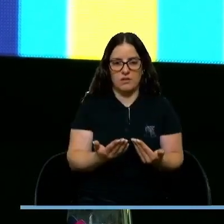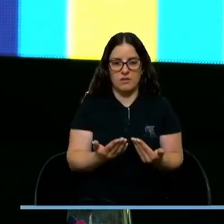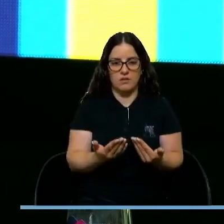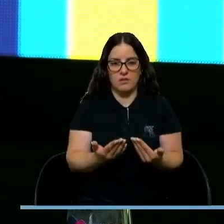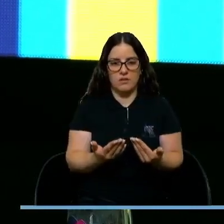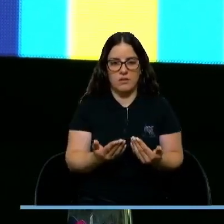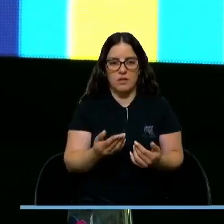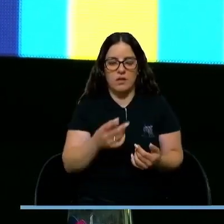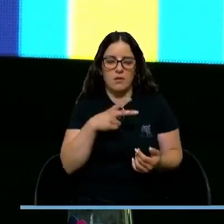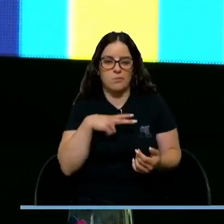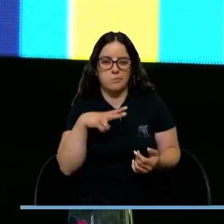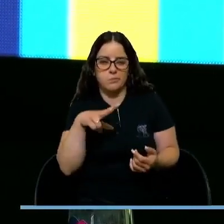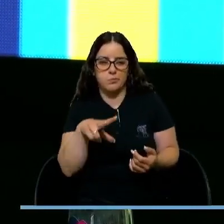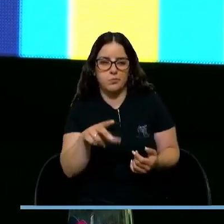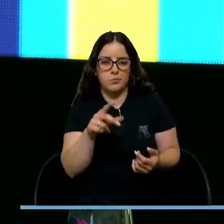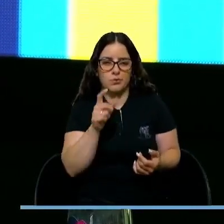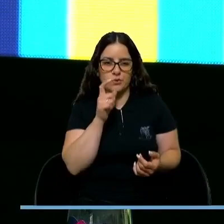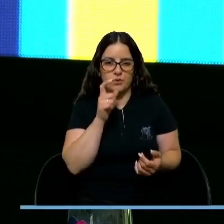for the invitation.